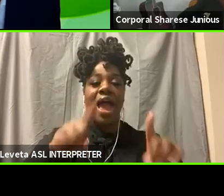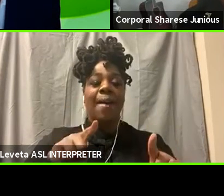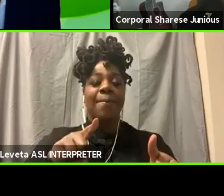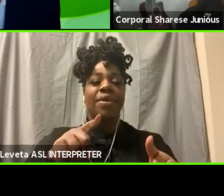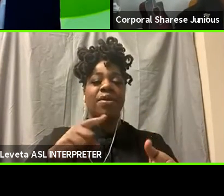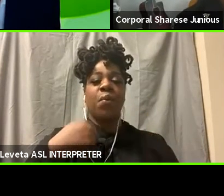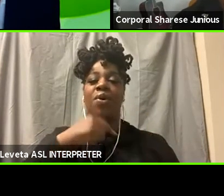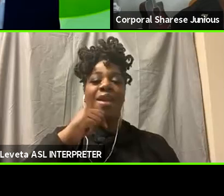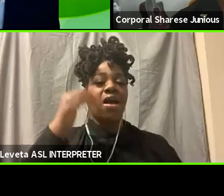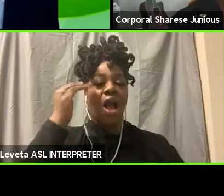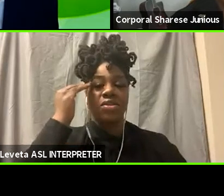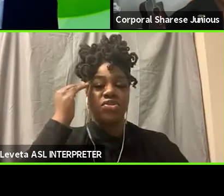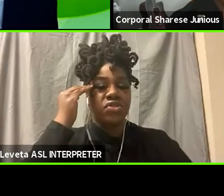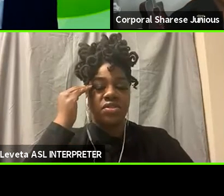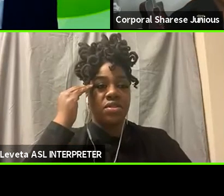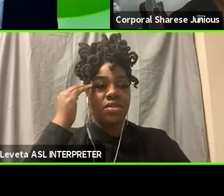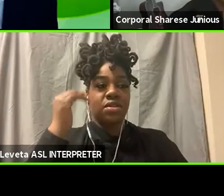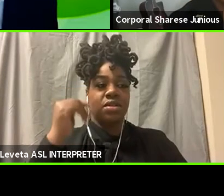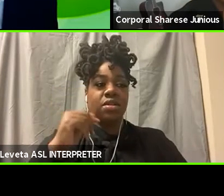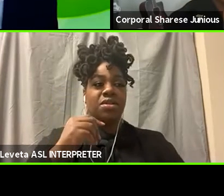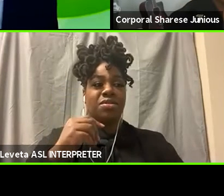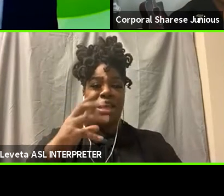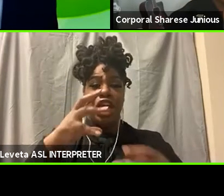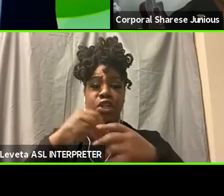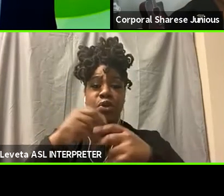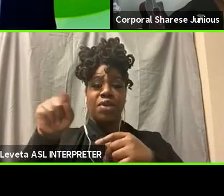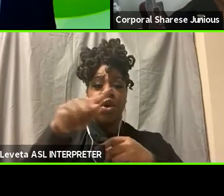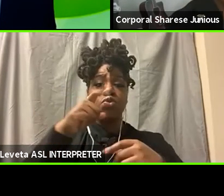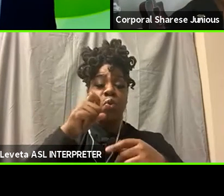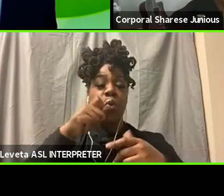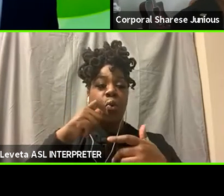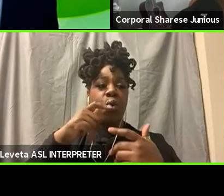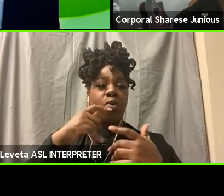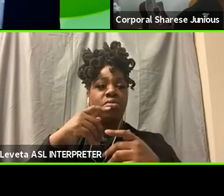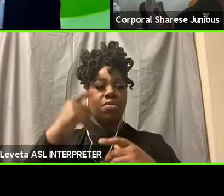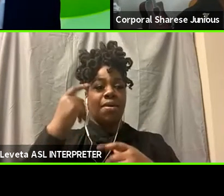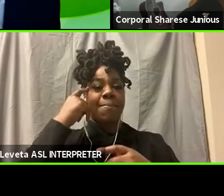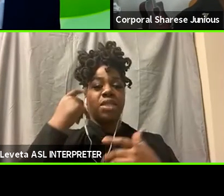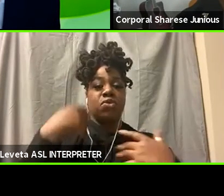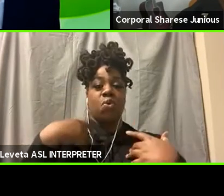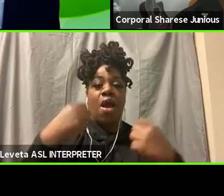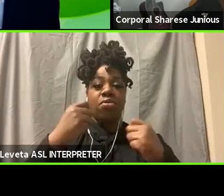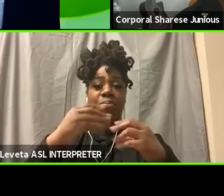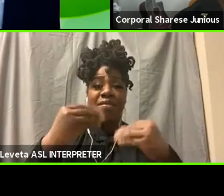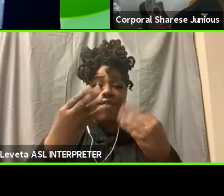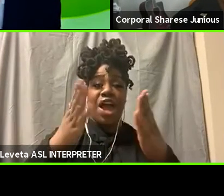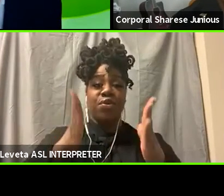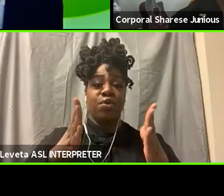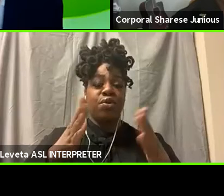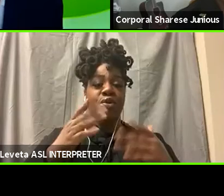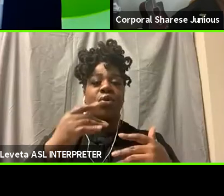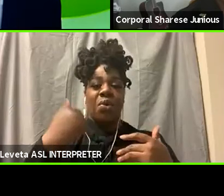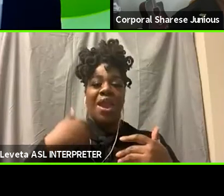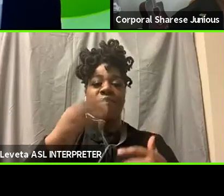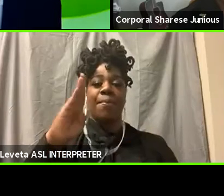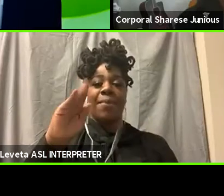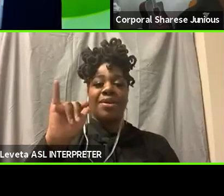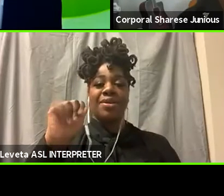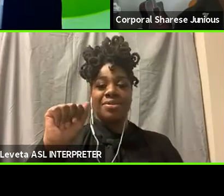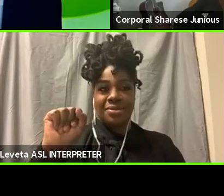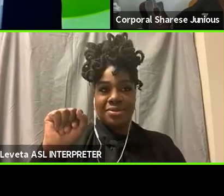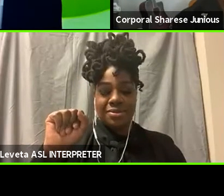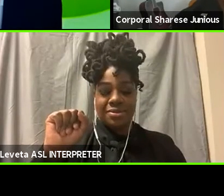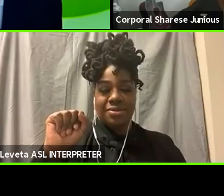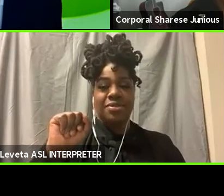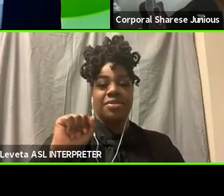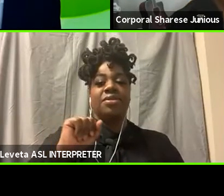aware of it, including the mental health providers being aware of our own biases, none of us are without racism. We're not